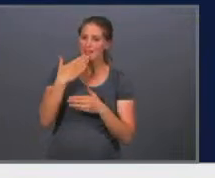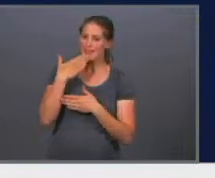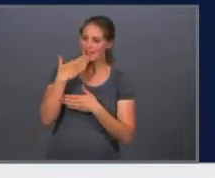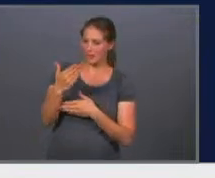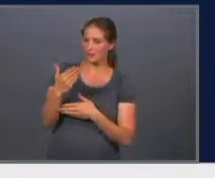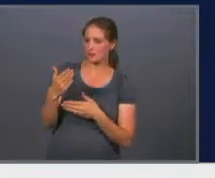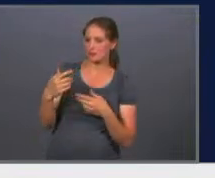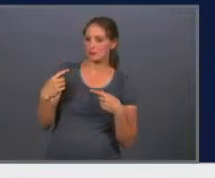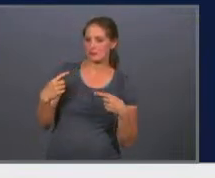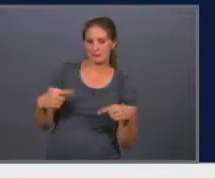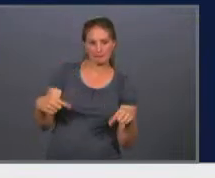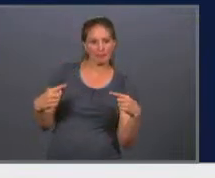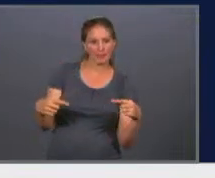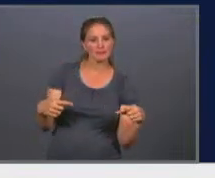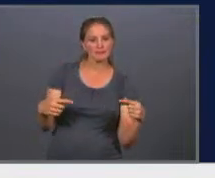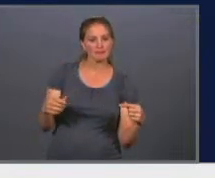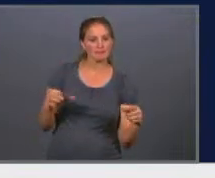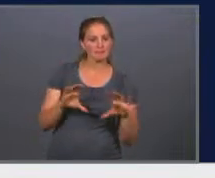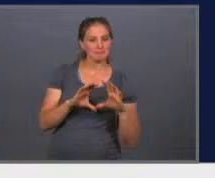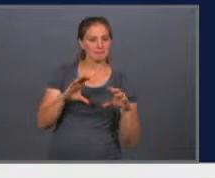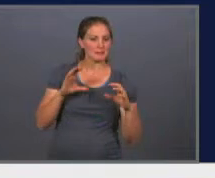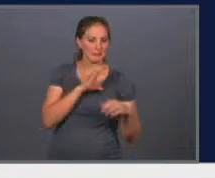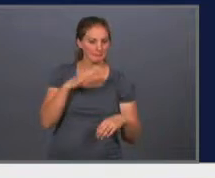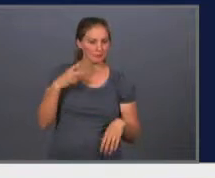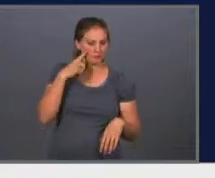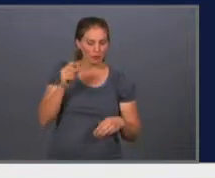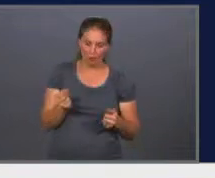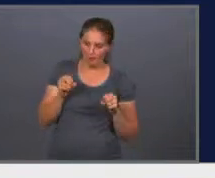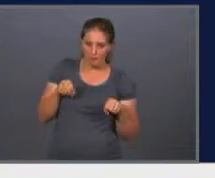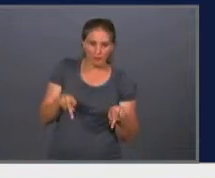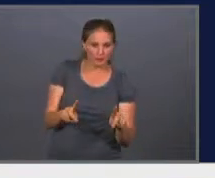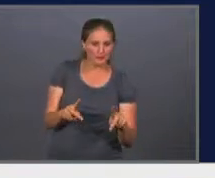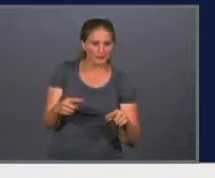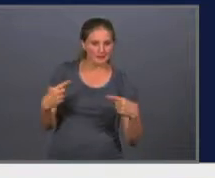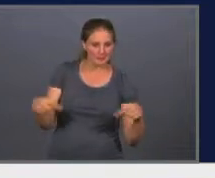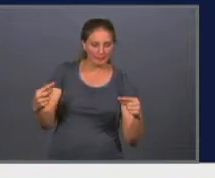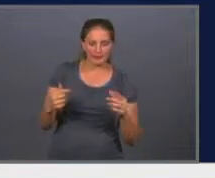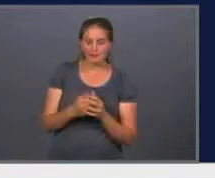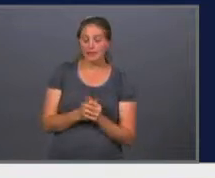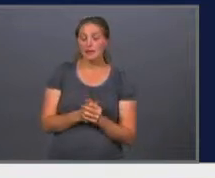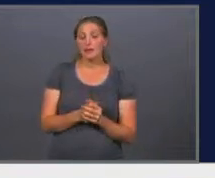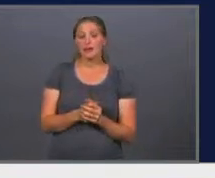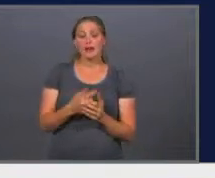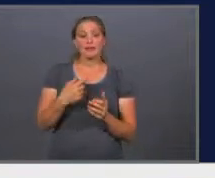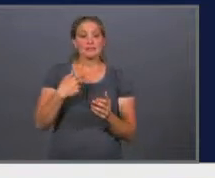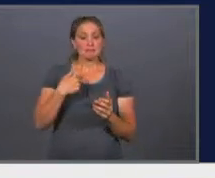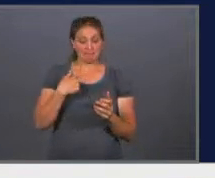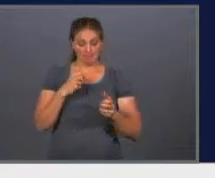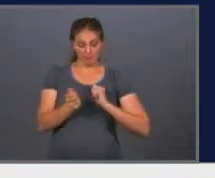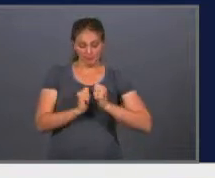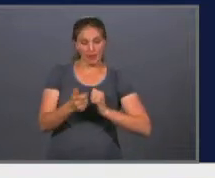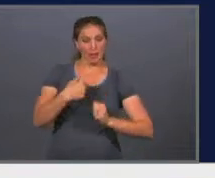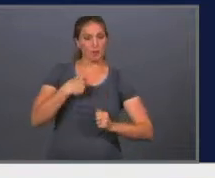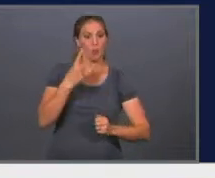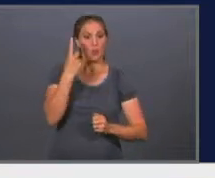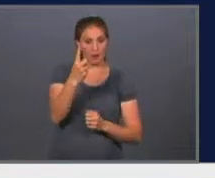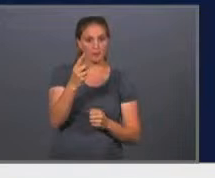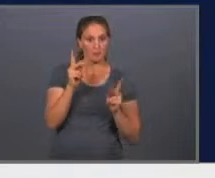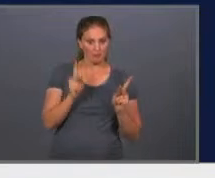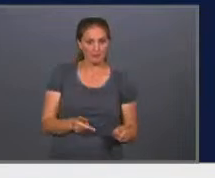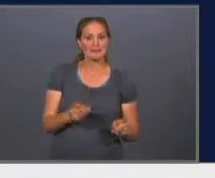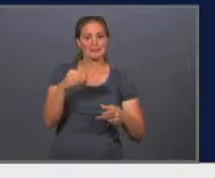opportunity. In this contest, I am the one candidate who actually lives in the district,